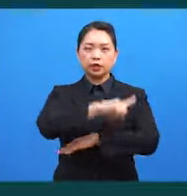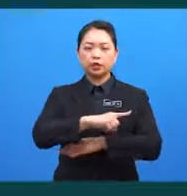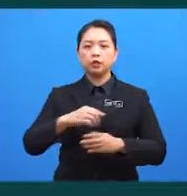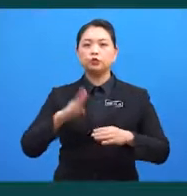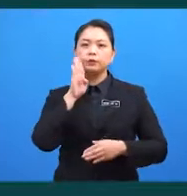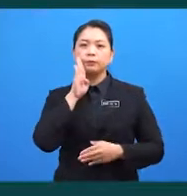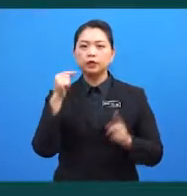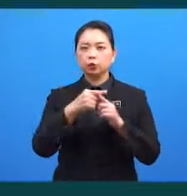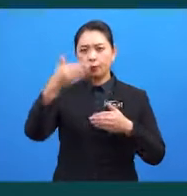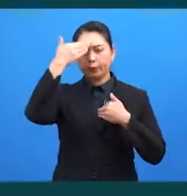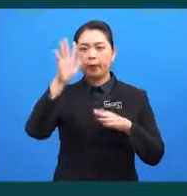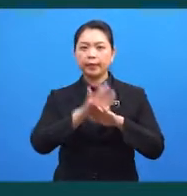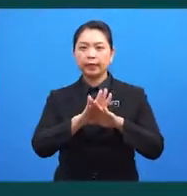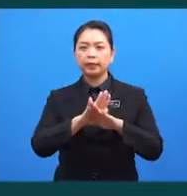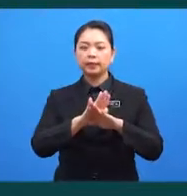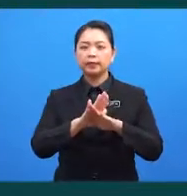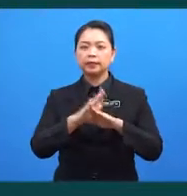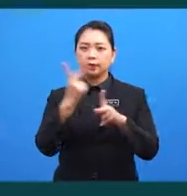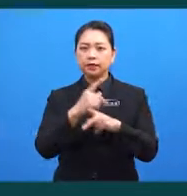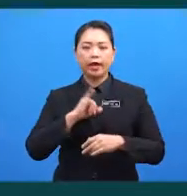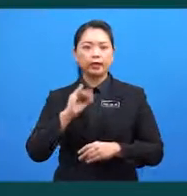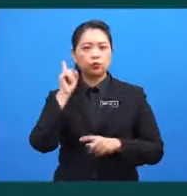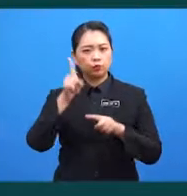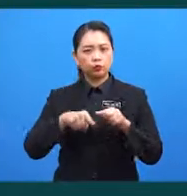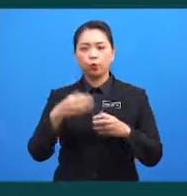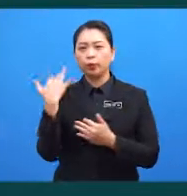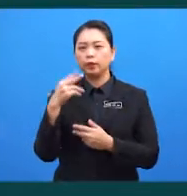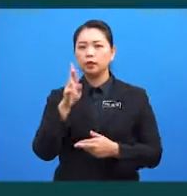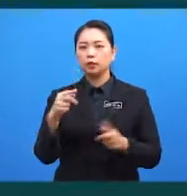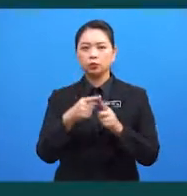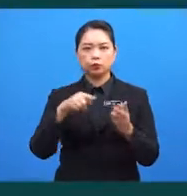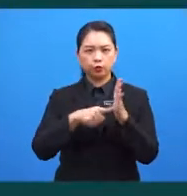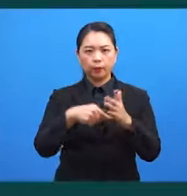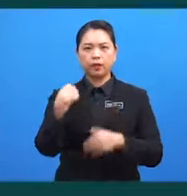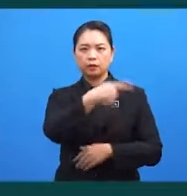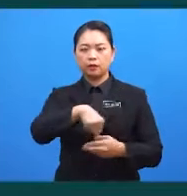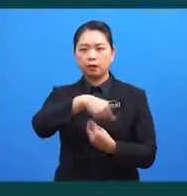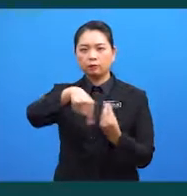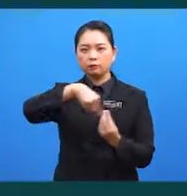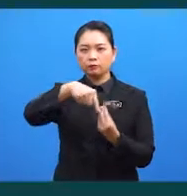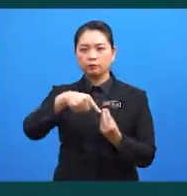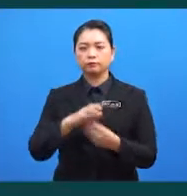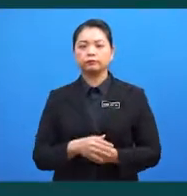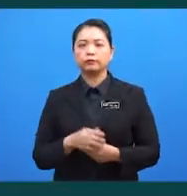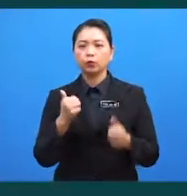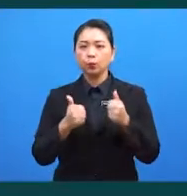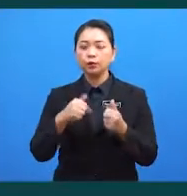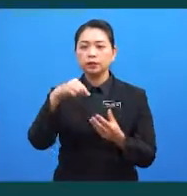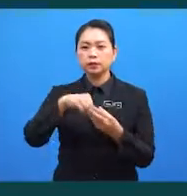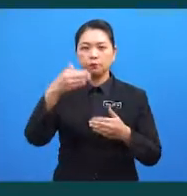to Morocco many times and I couldn't wait for her to show me around to take her to the interesting places in